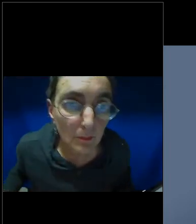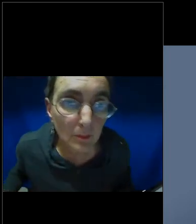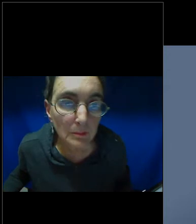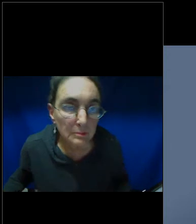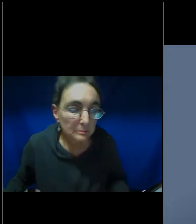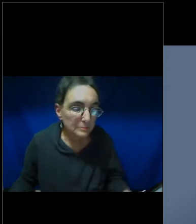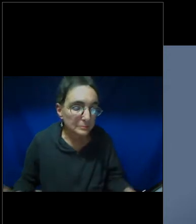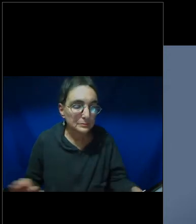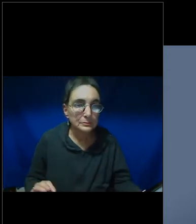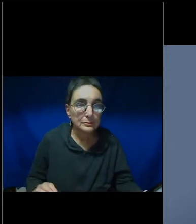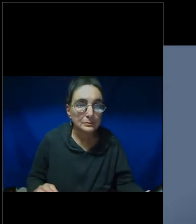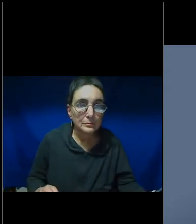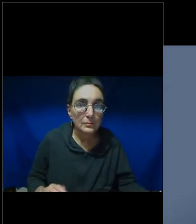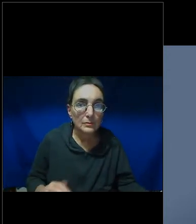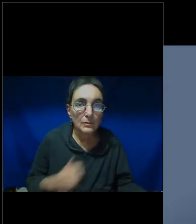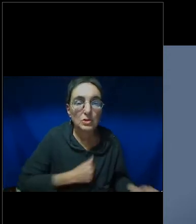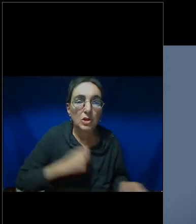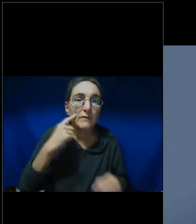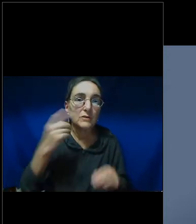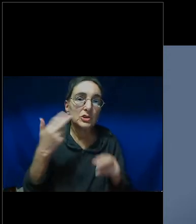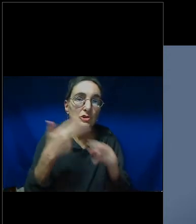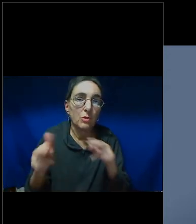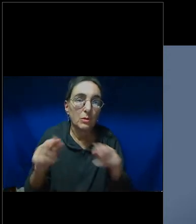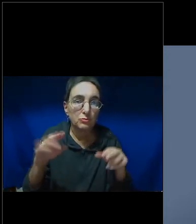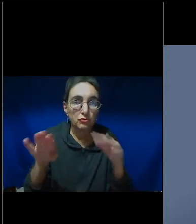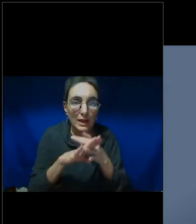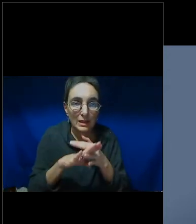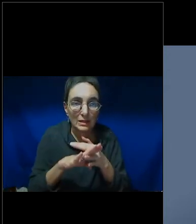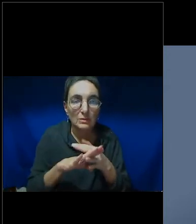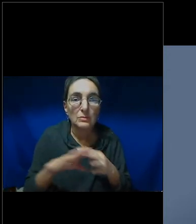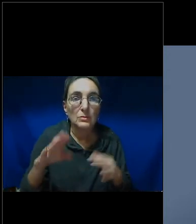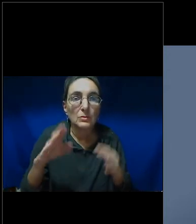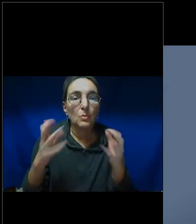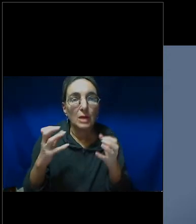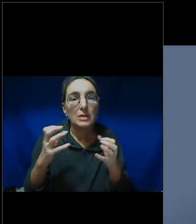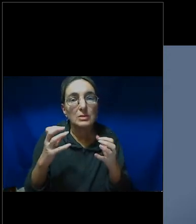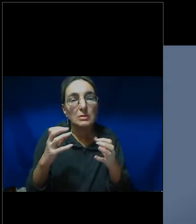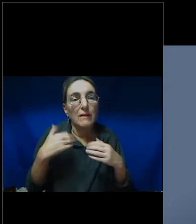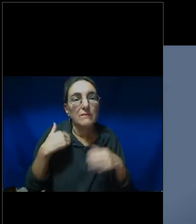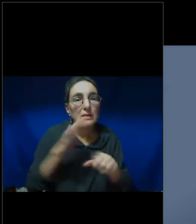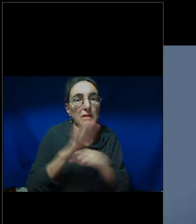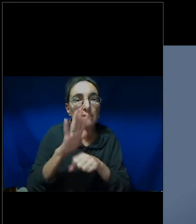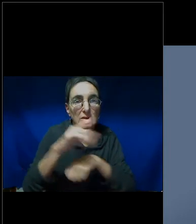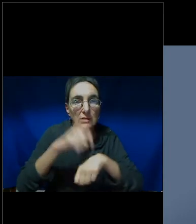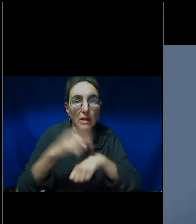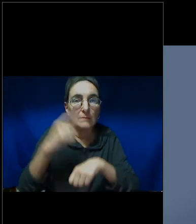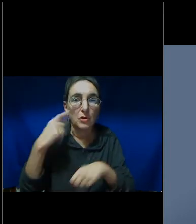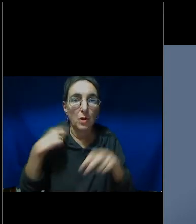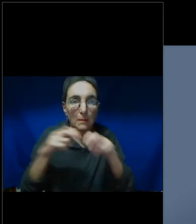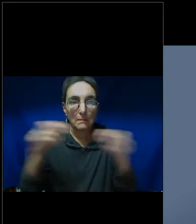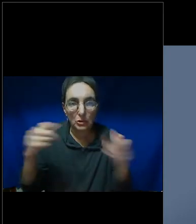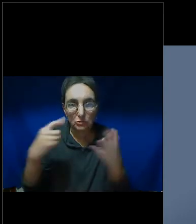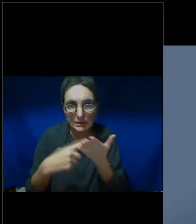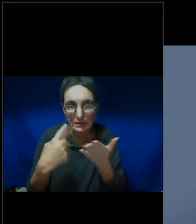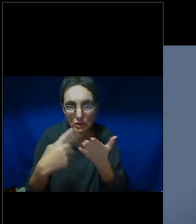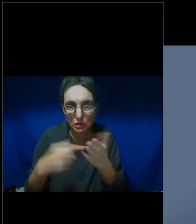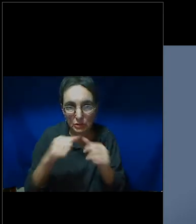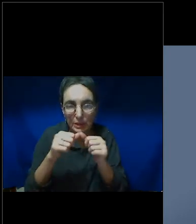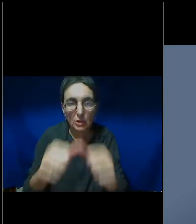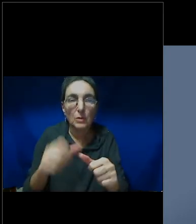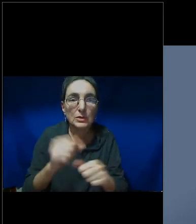lots of opportunity for our panel discussion to get going. So welcome back,